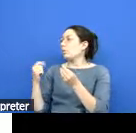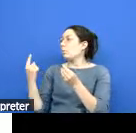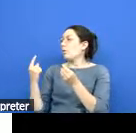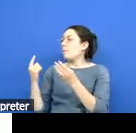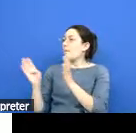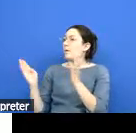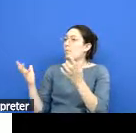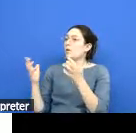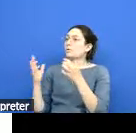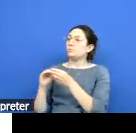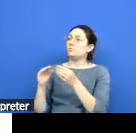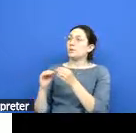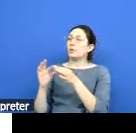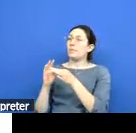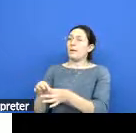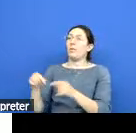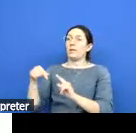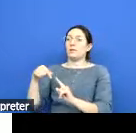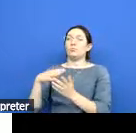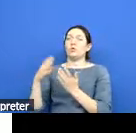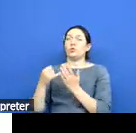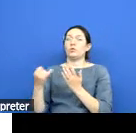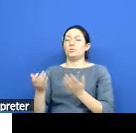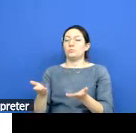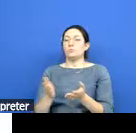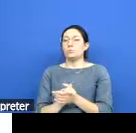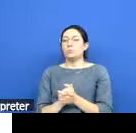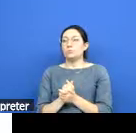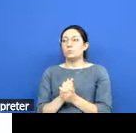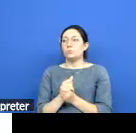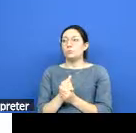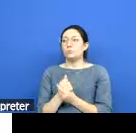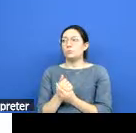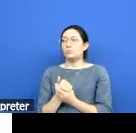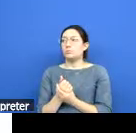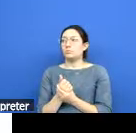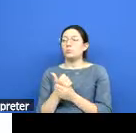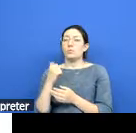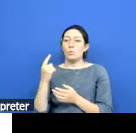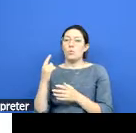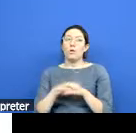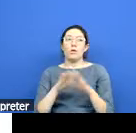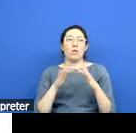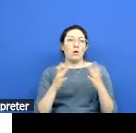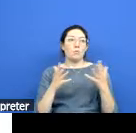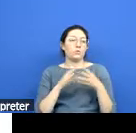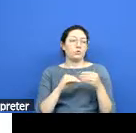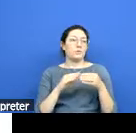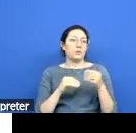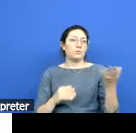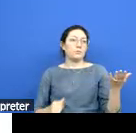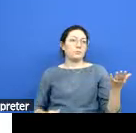speak with regards to this application? Is there anybody online?